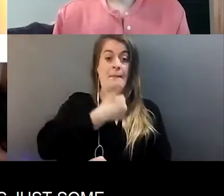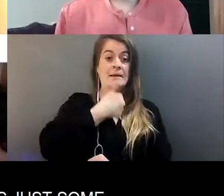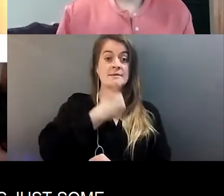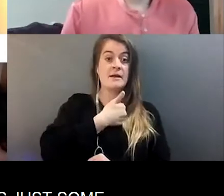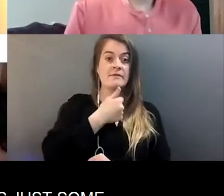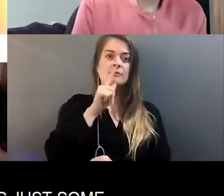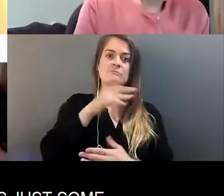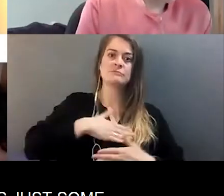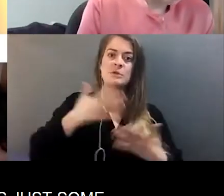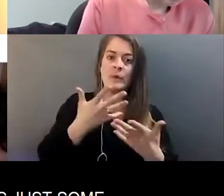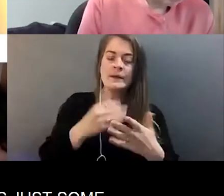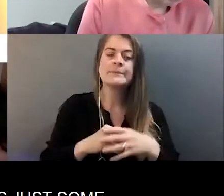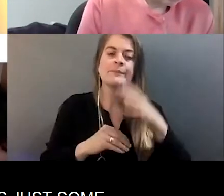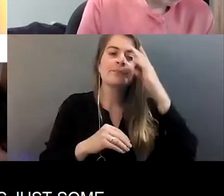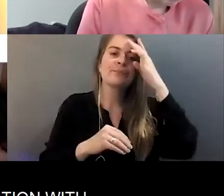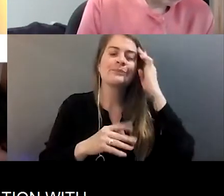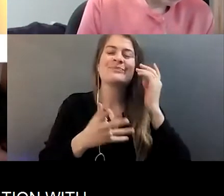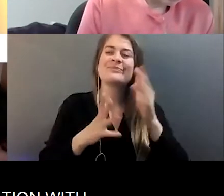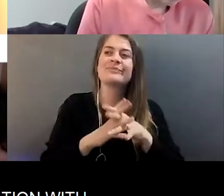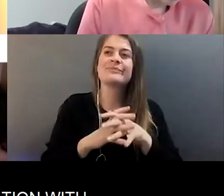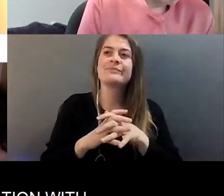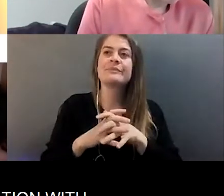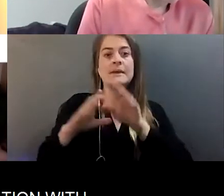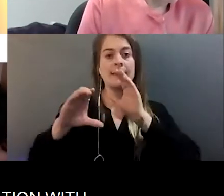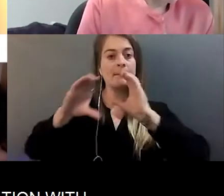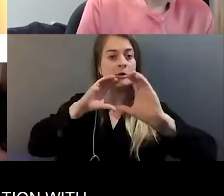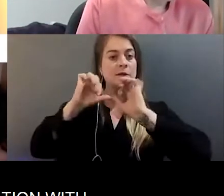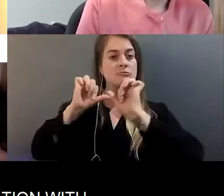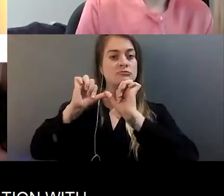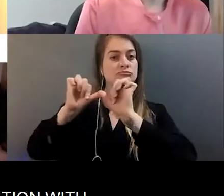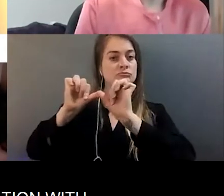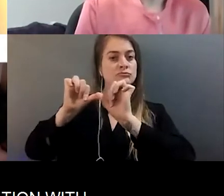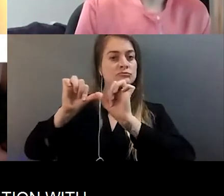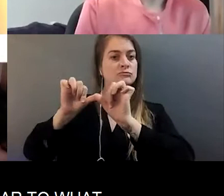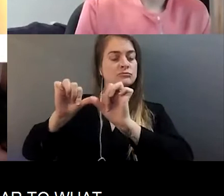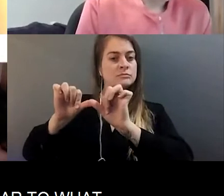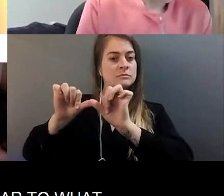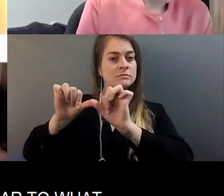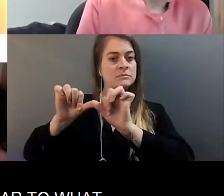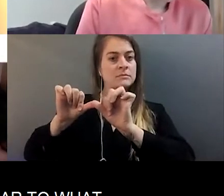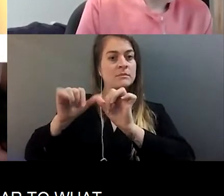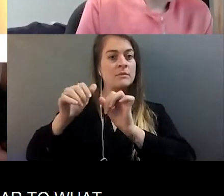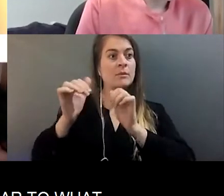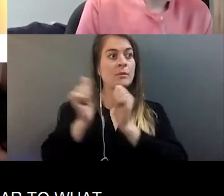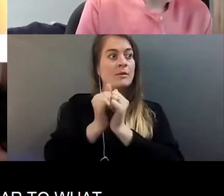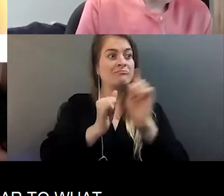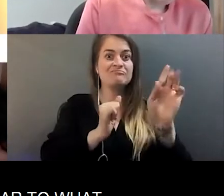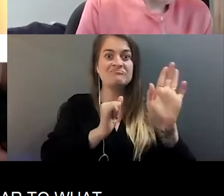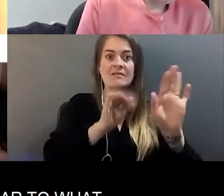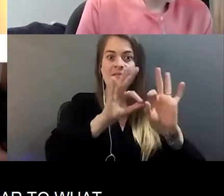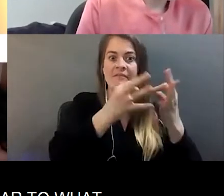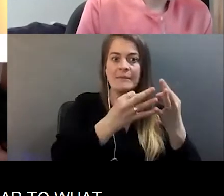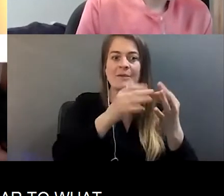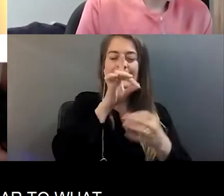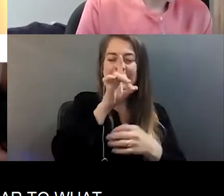some continued level of communication with your loved one. You know, similar